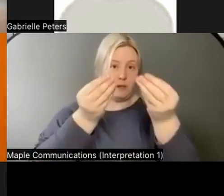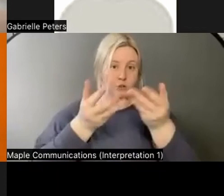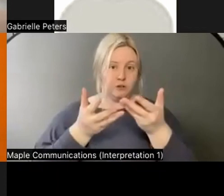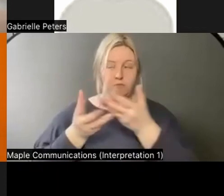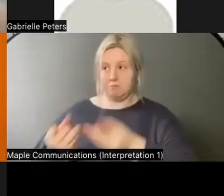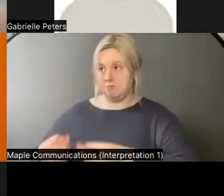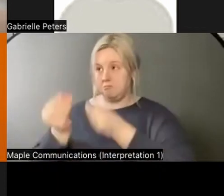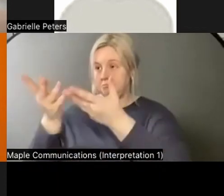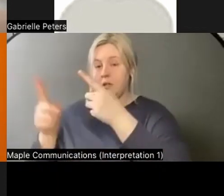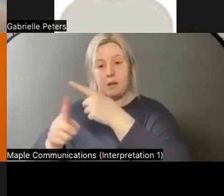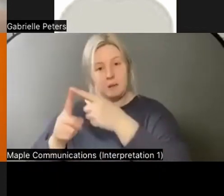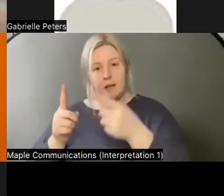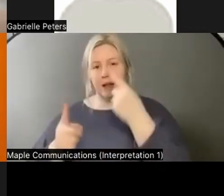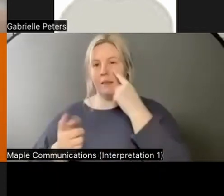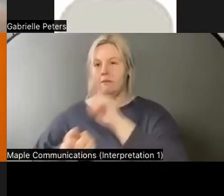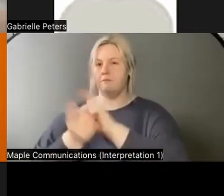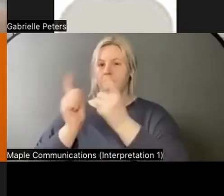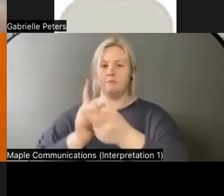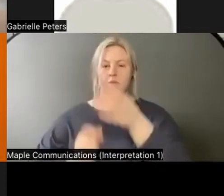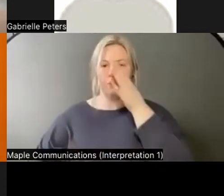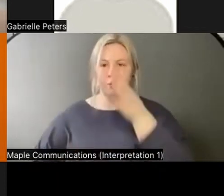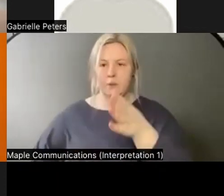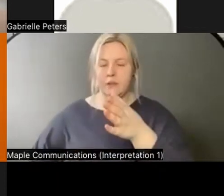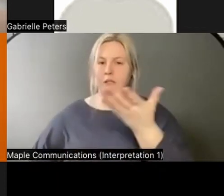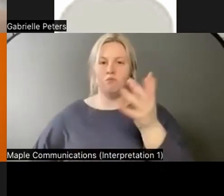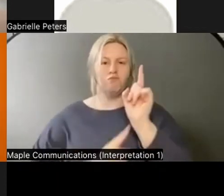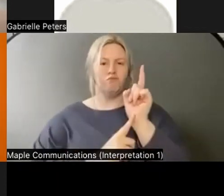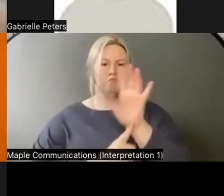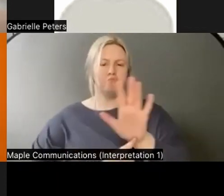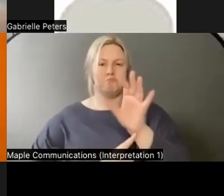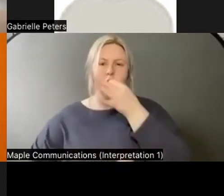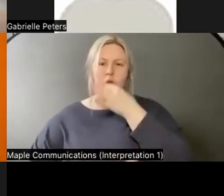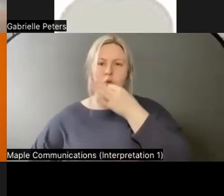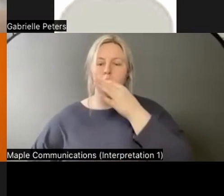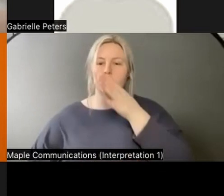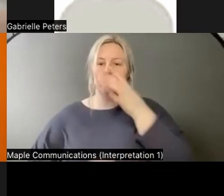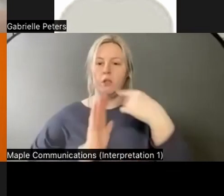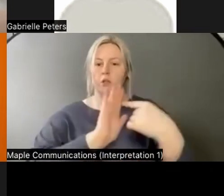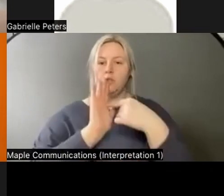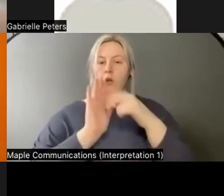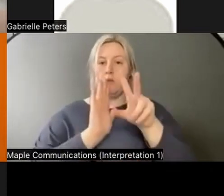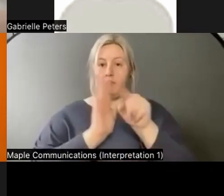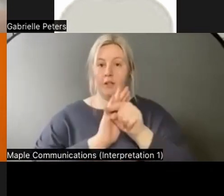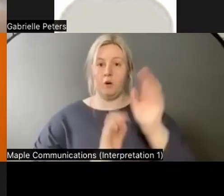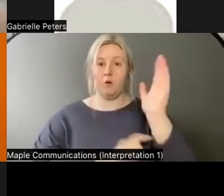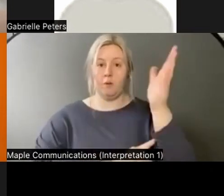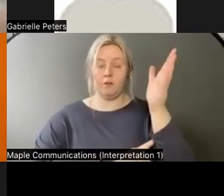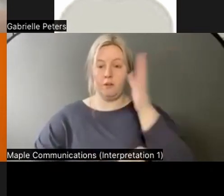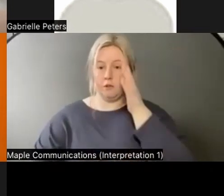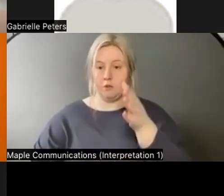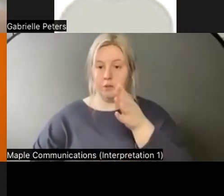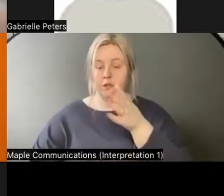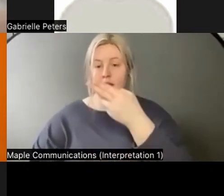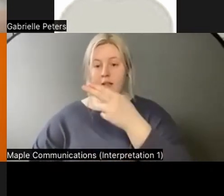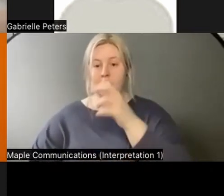way. In a moment, we're going to stream the short video presentation that Heidi had